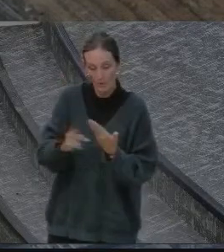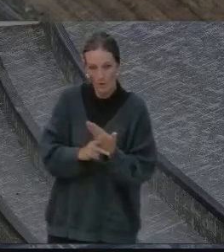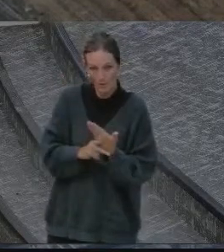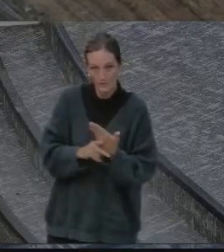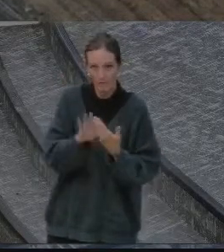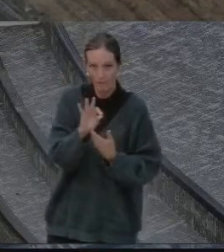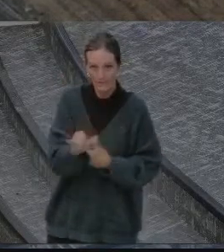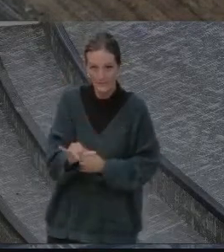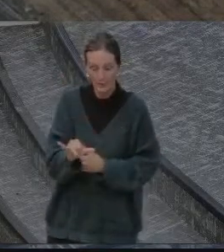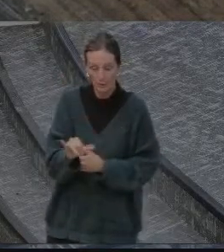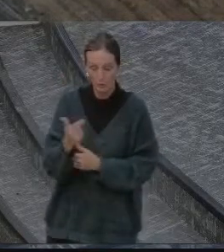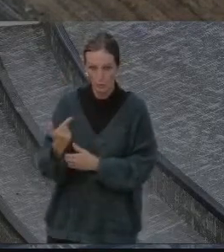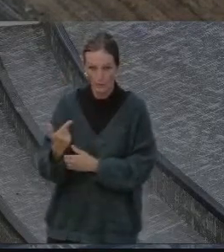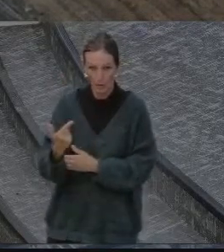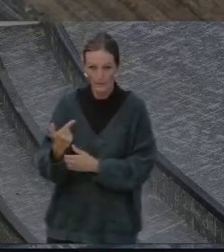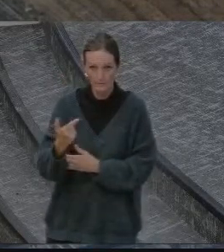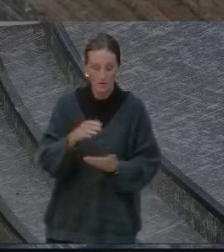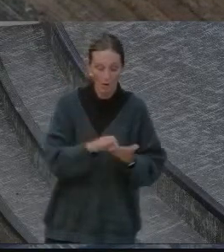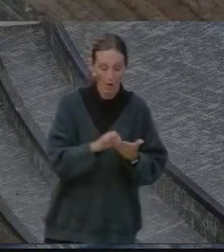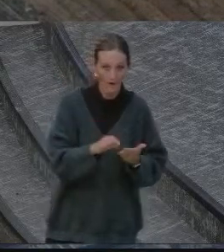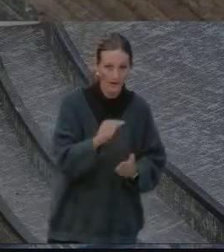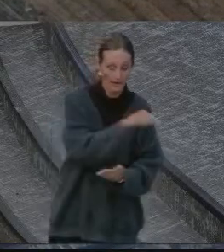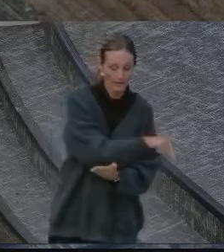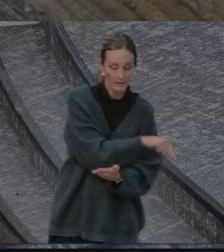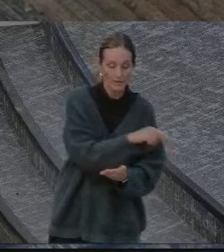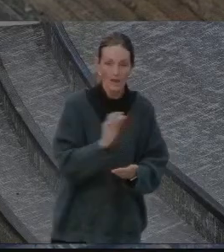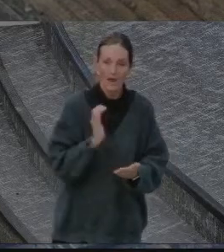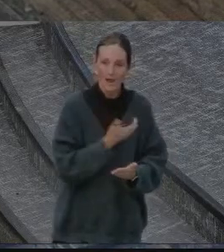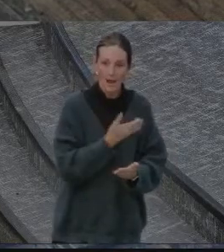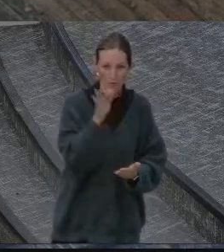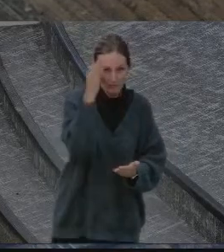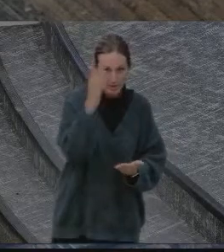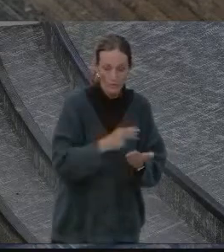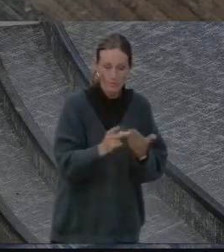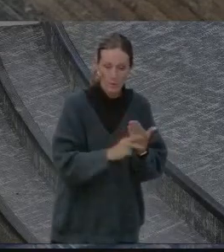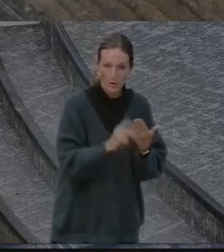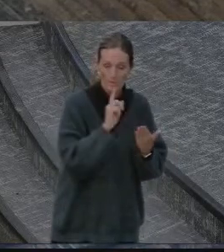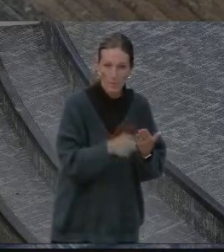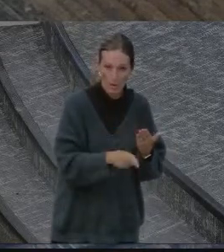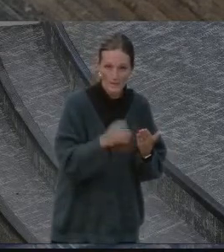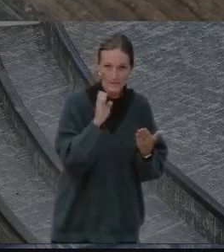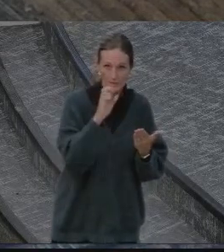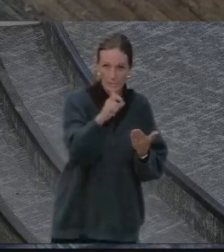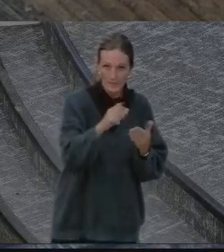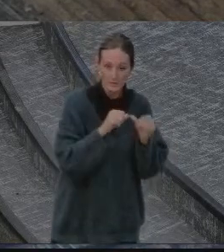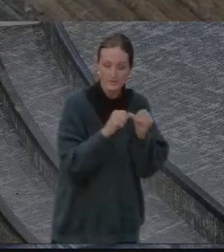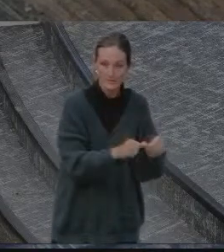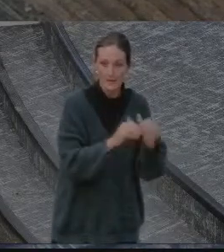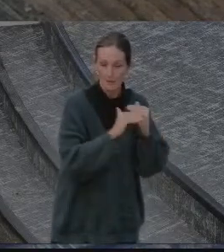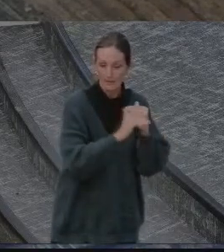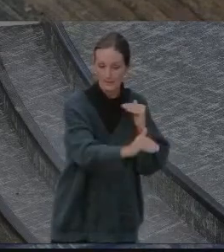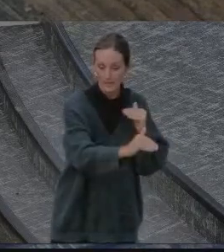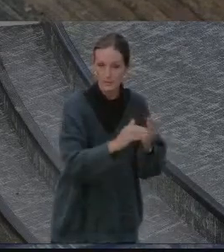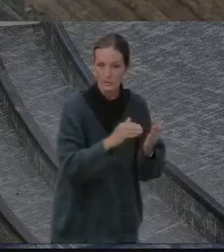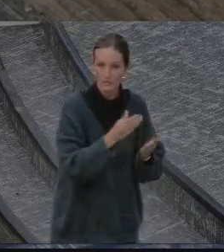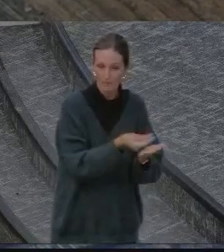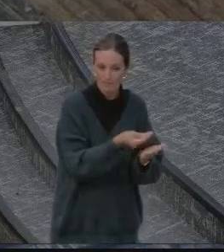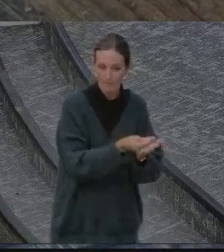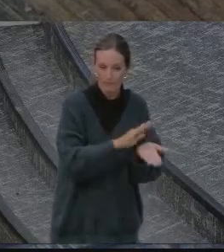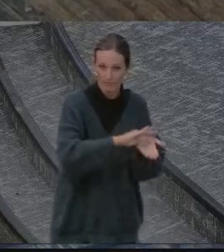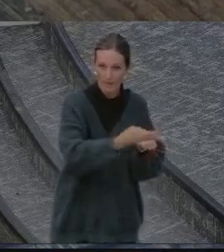our fiscal year 21 audit, our major federal program that we tested was the Education Stabilization Fund.